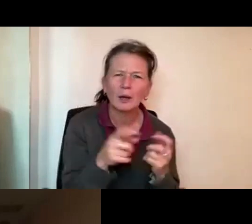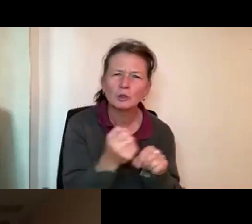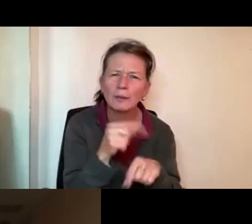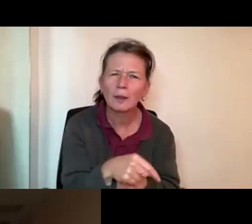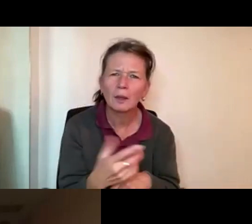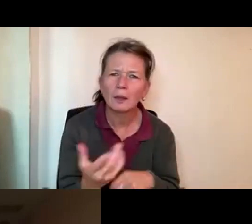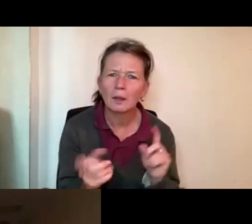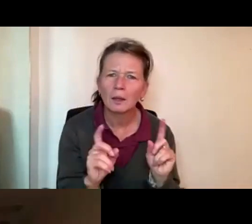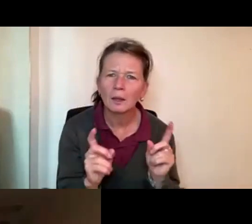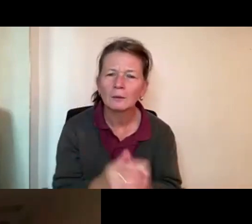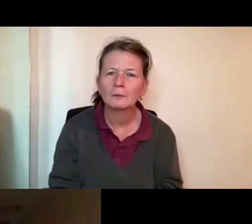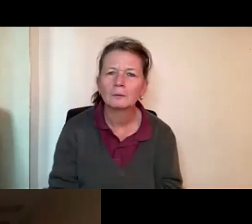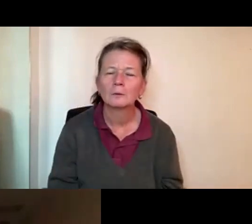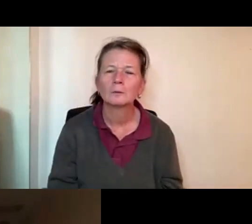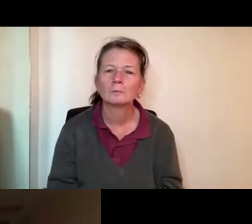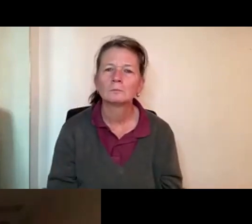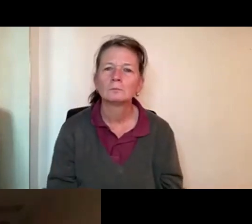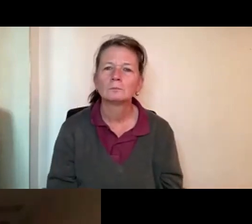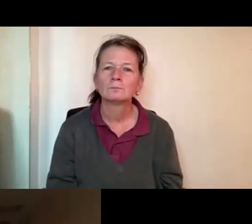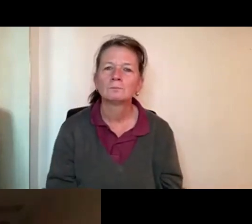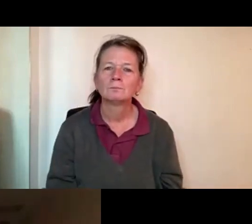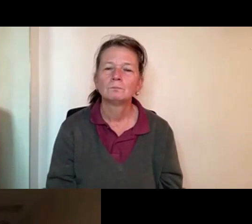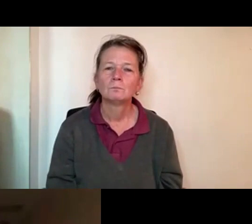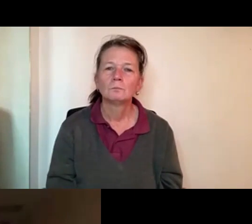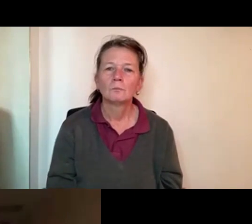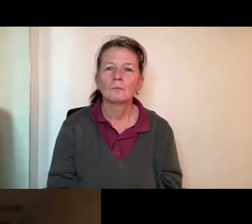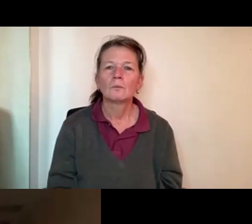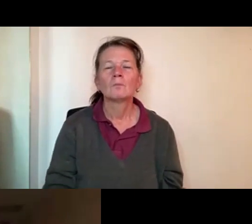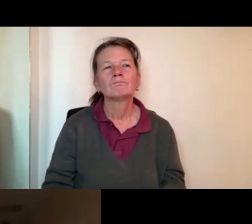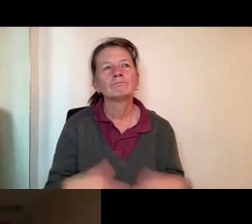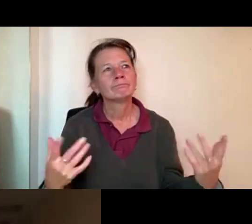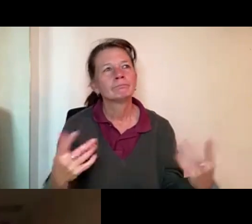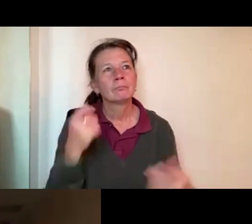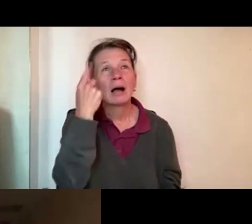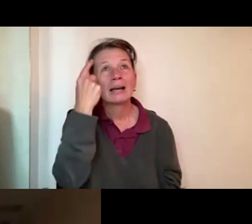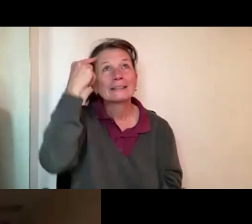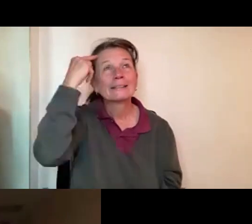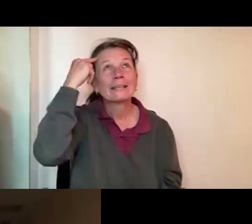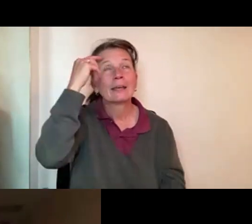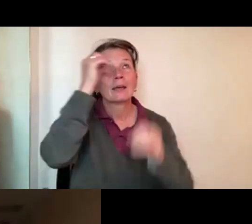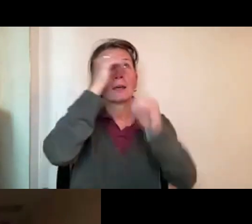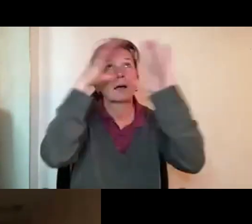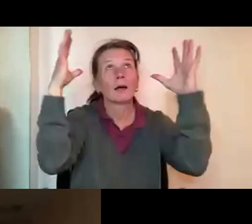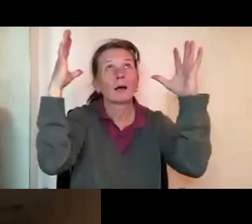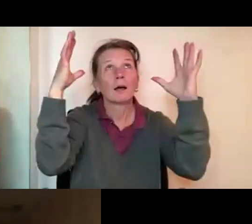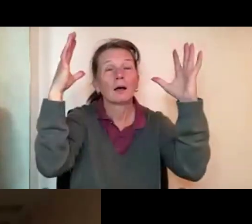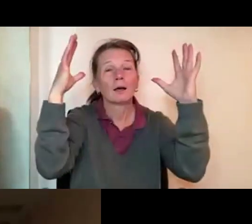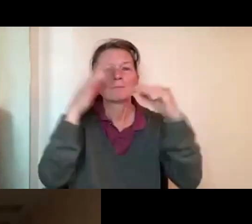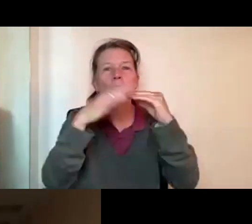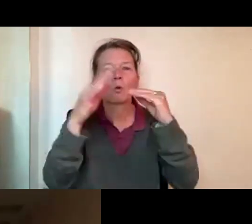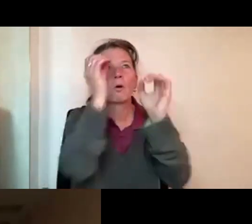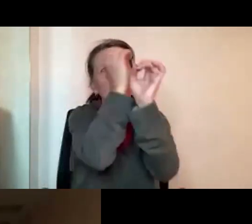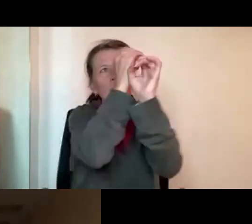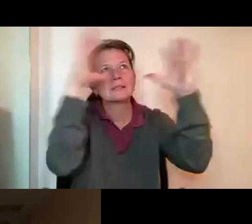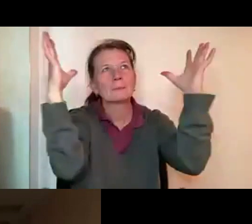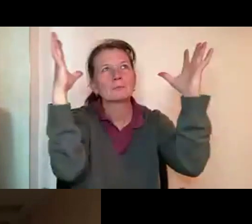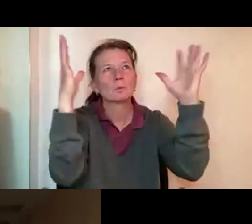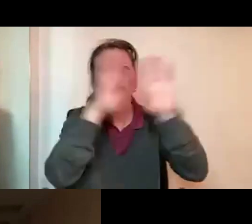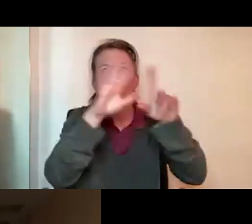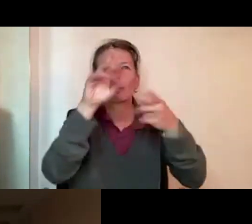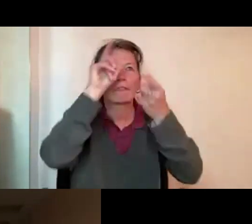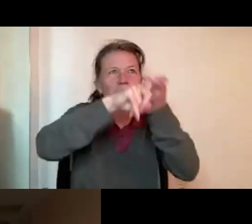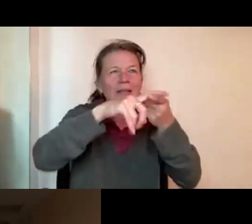I suppose the ideas in the head are more conceptual rather than